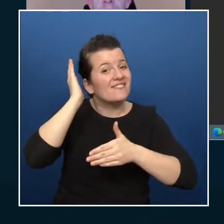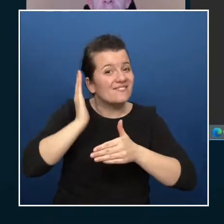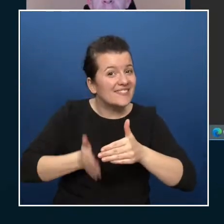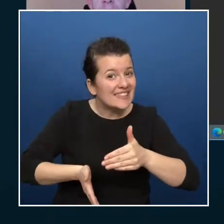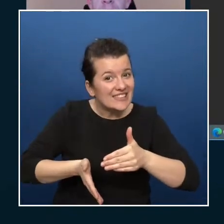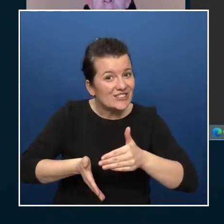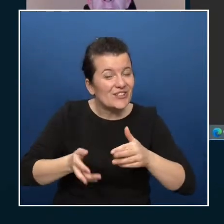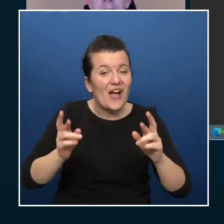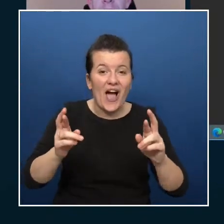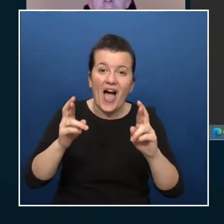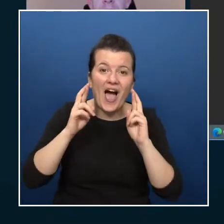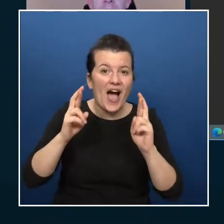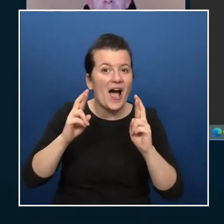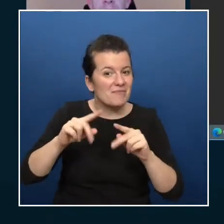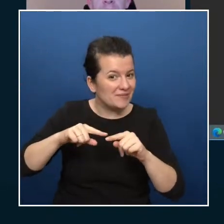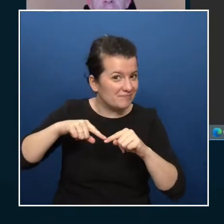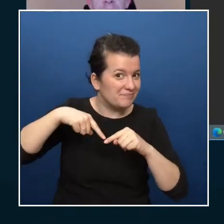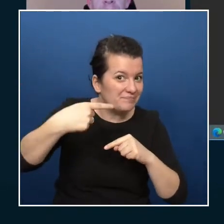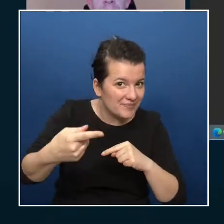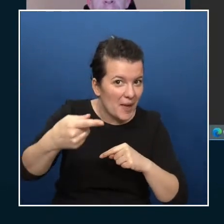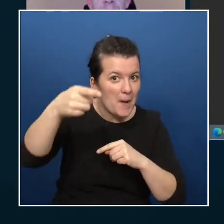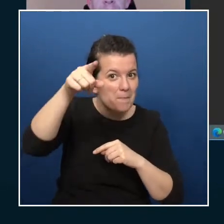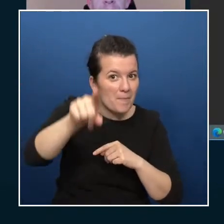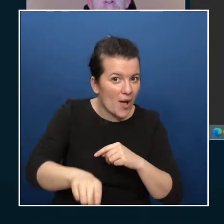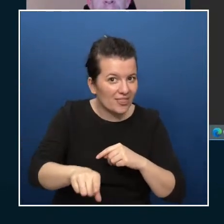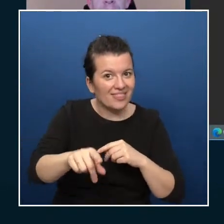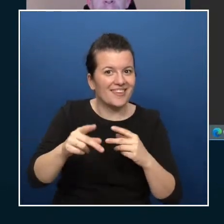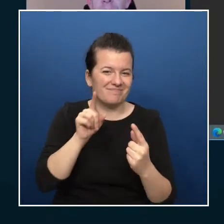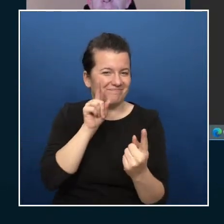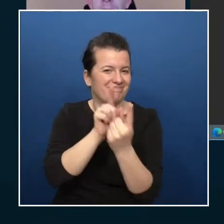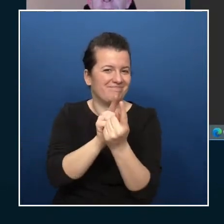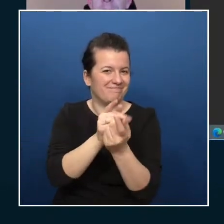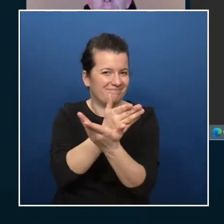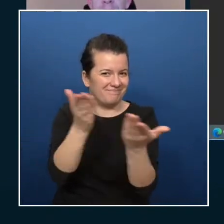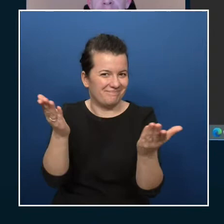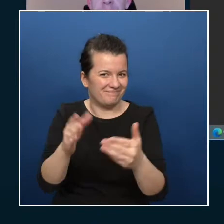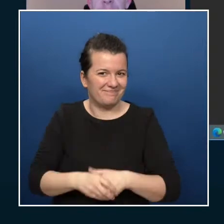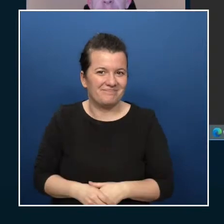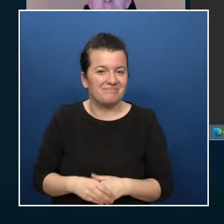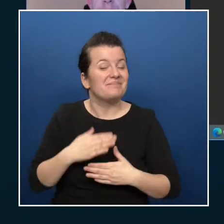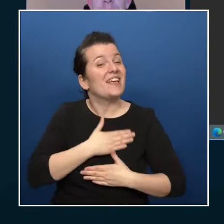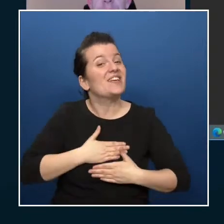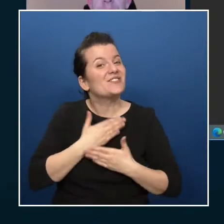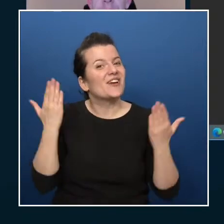hope to see everybody again next month, and have a great evening.